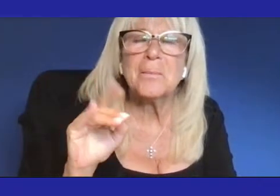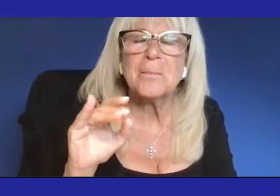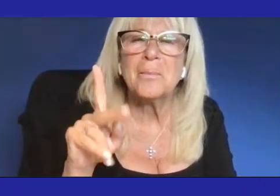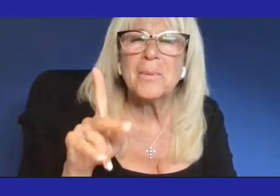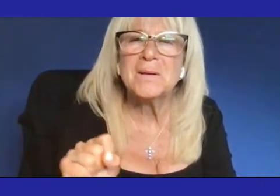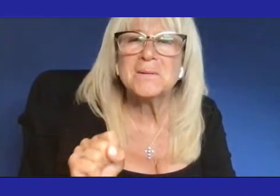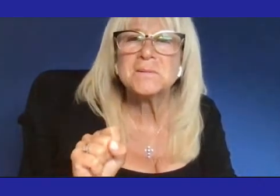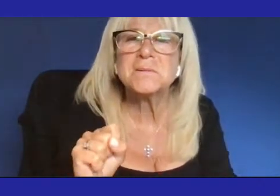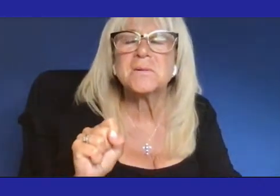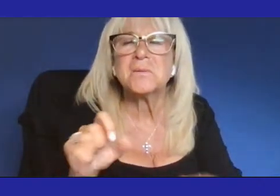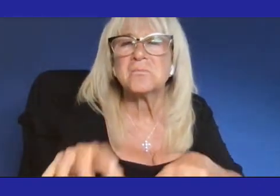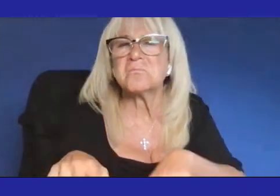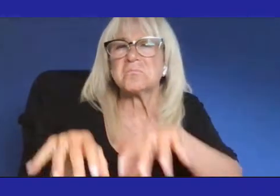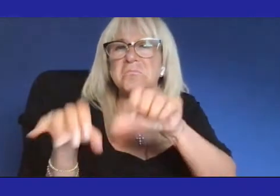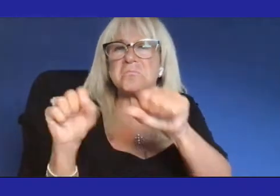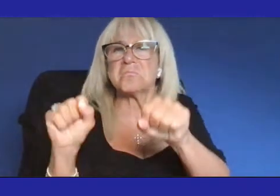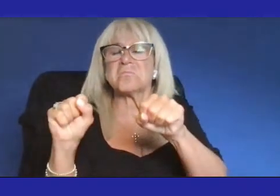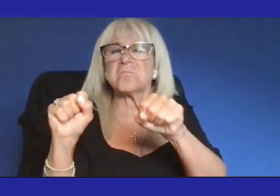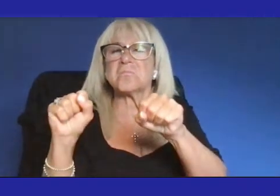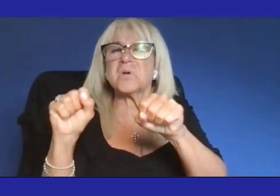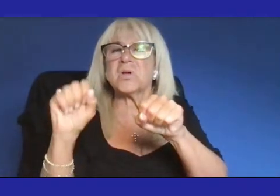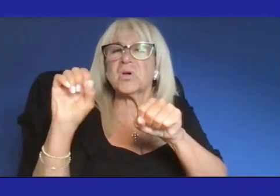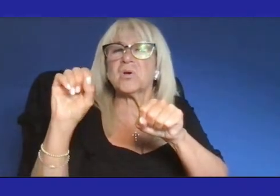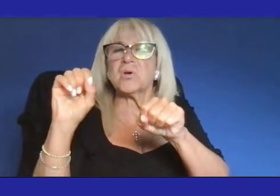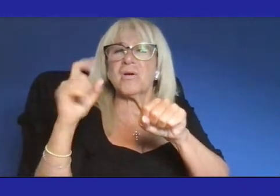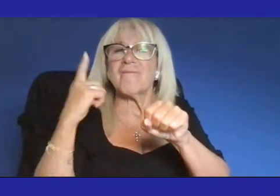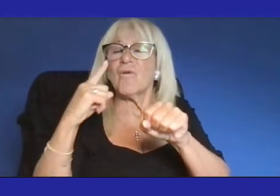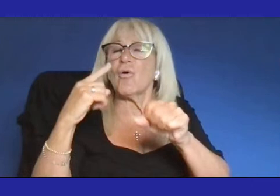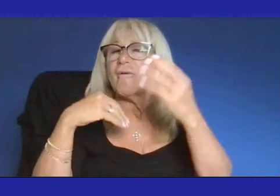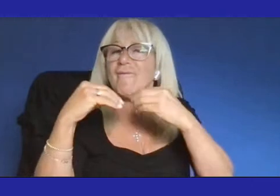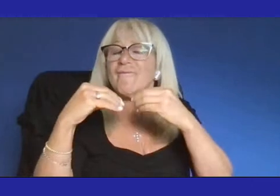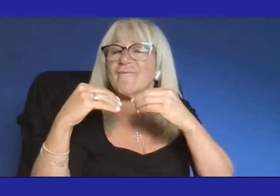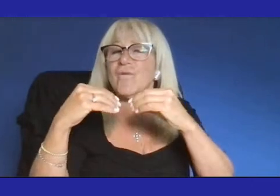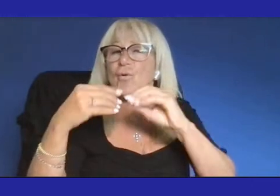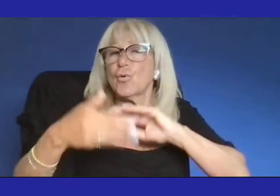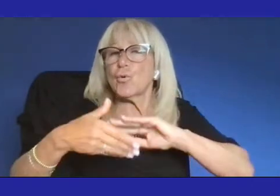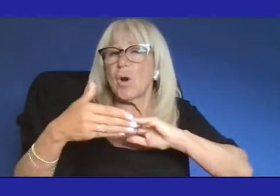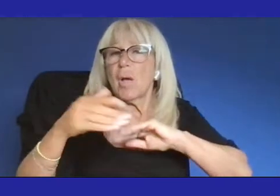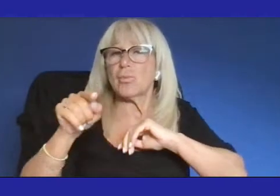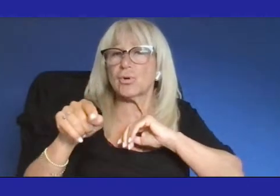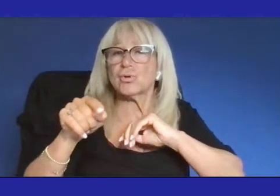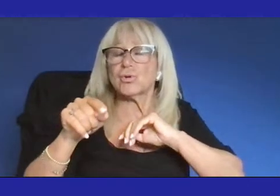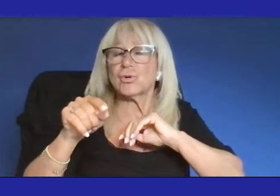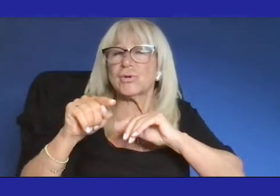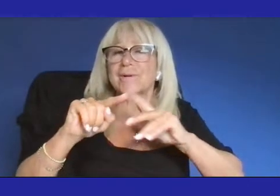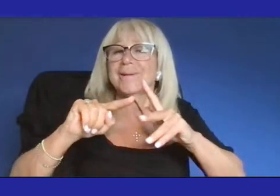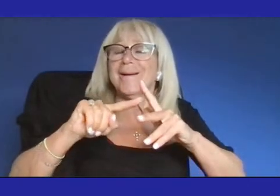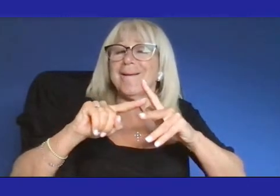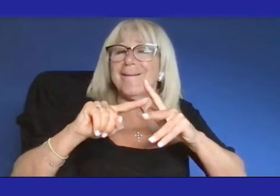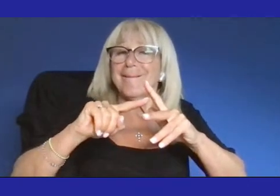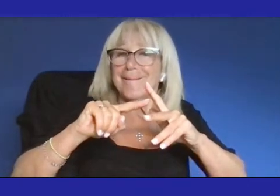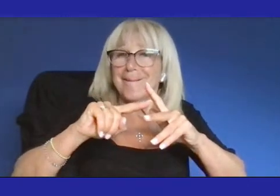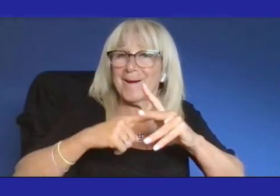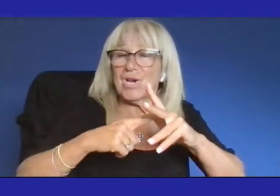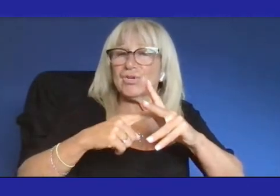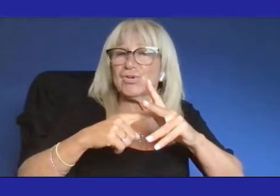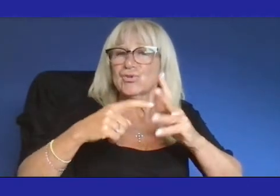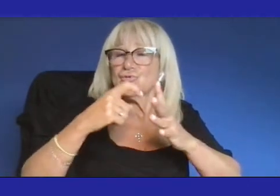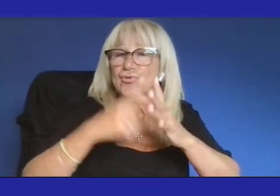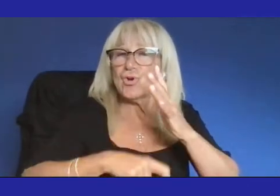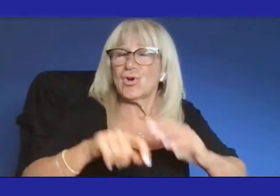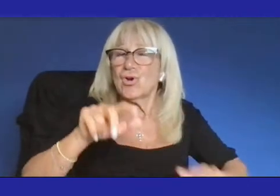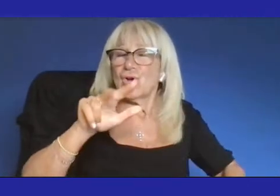Metropolitan for a retail food operation at an initial rate of $30 per square foot or